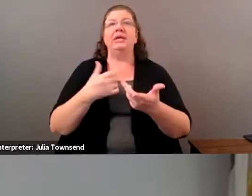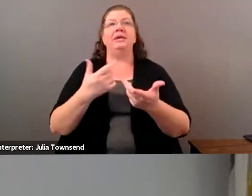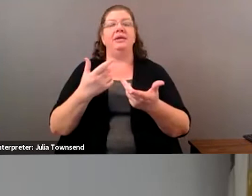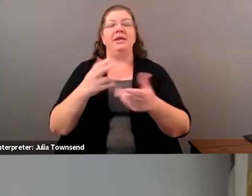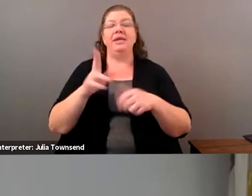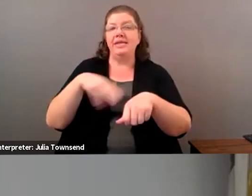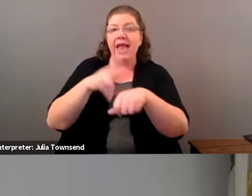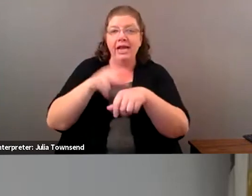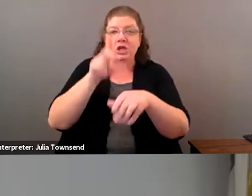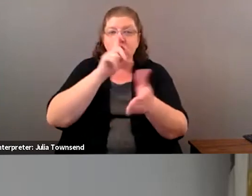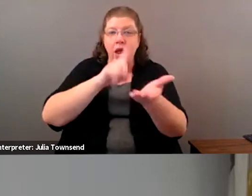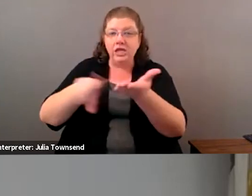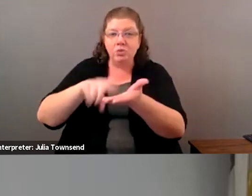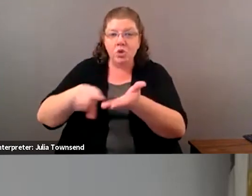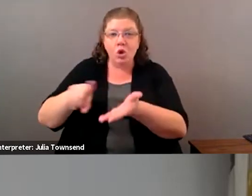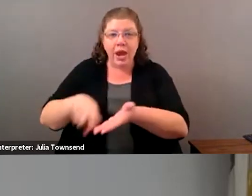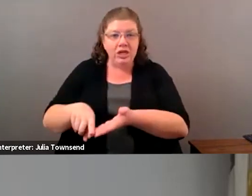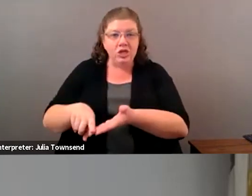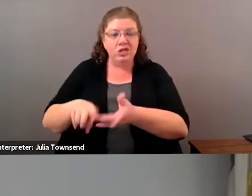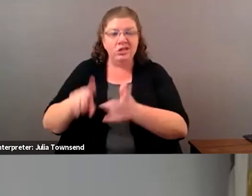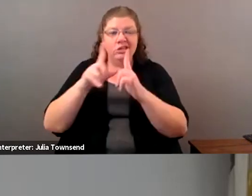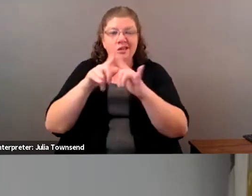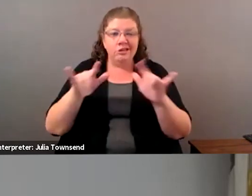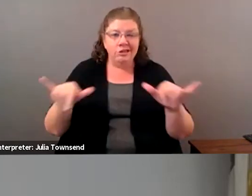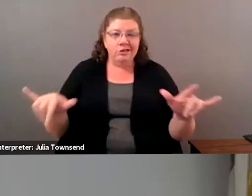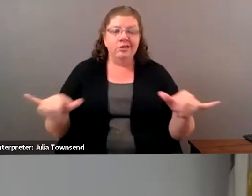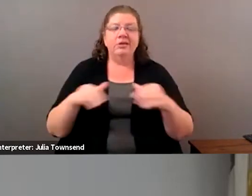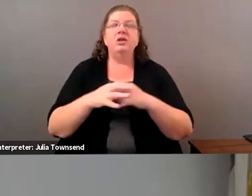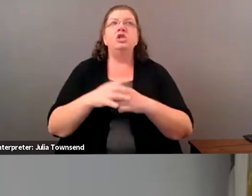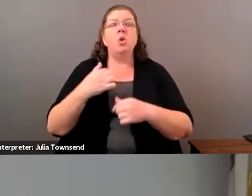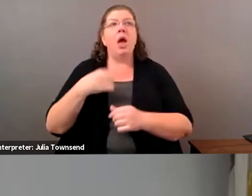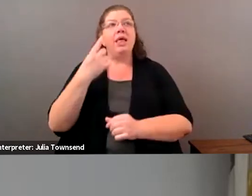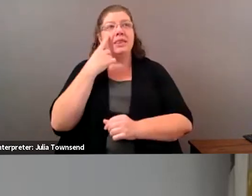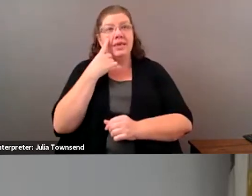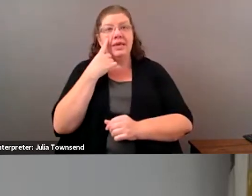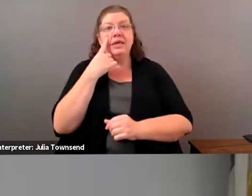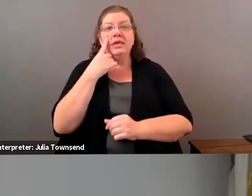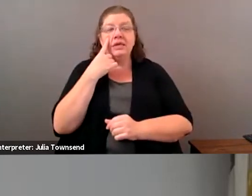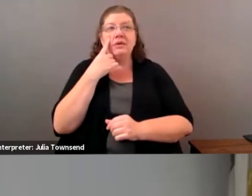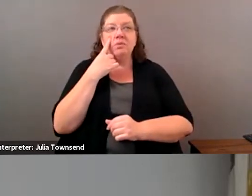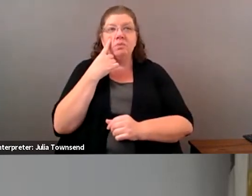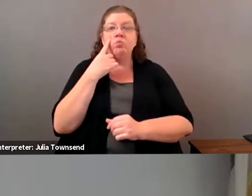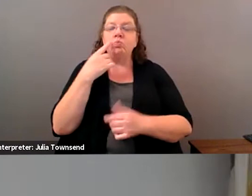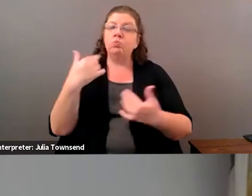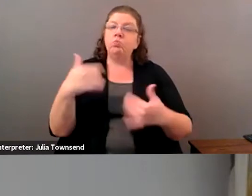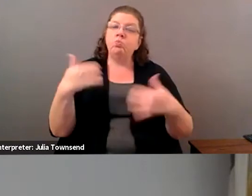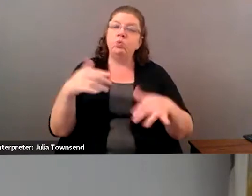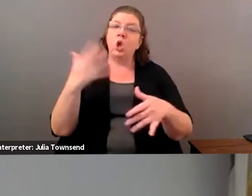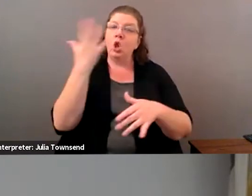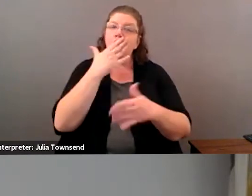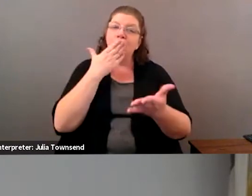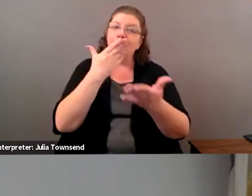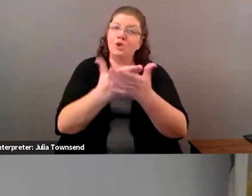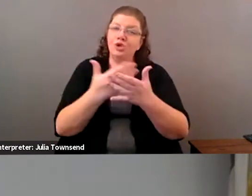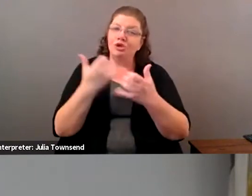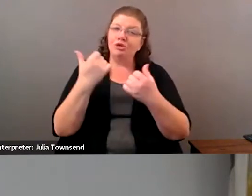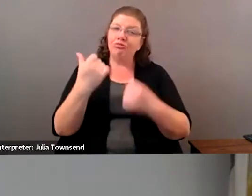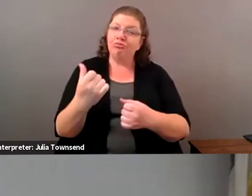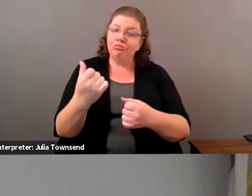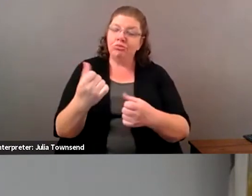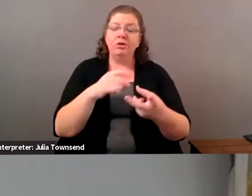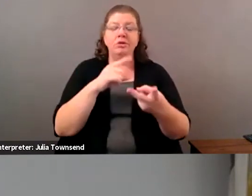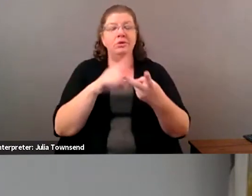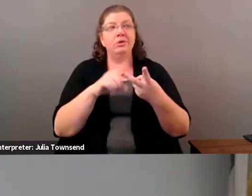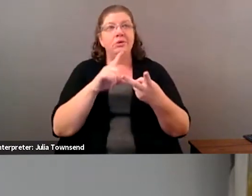exploration, and so forth. So I think it looks really very good. And also,